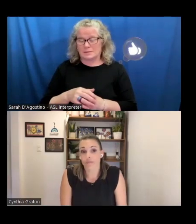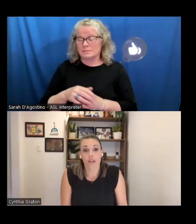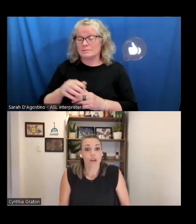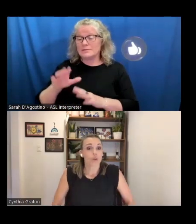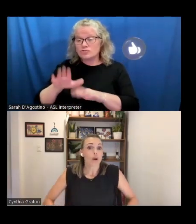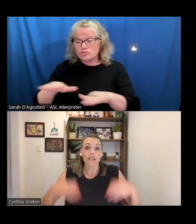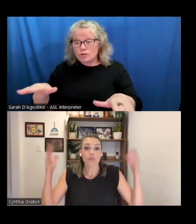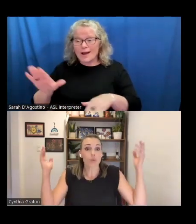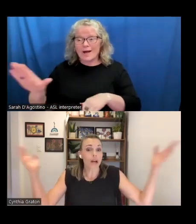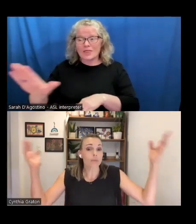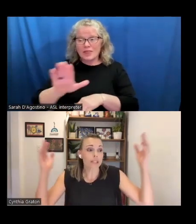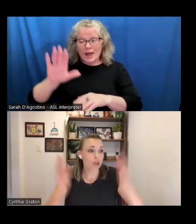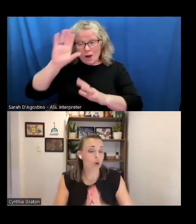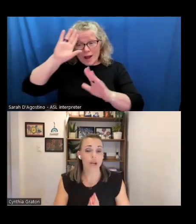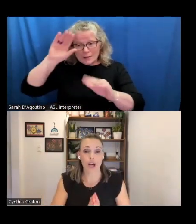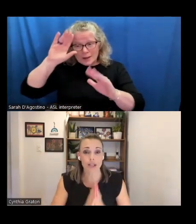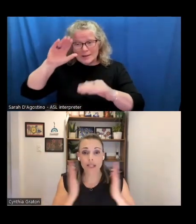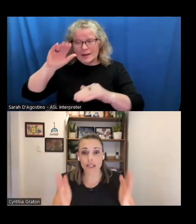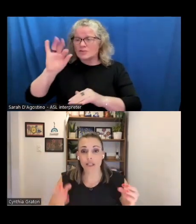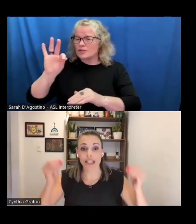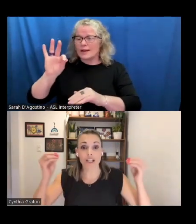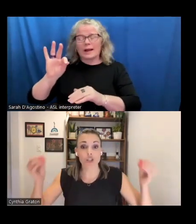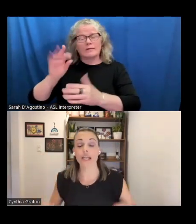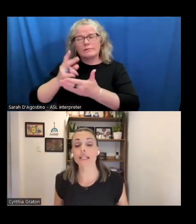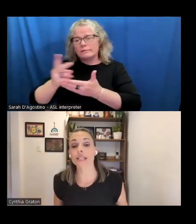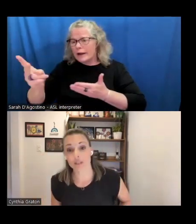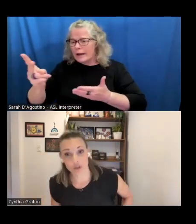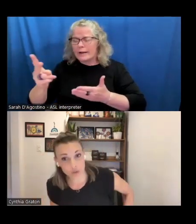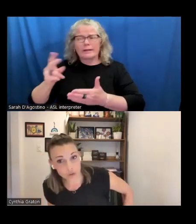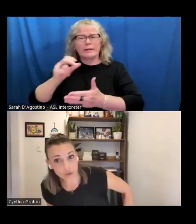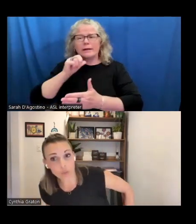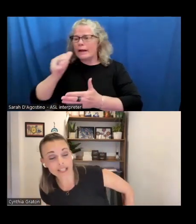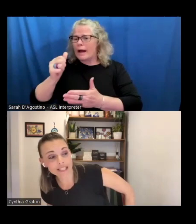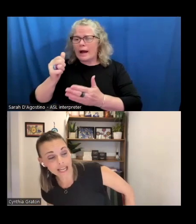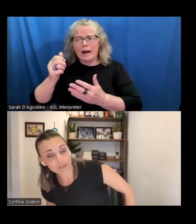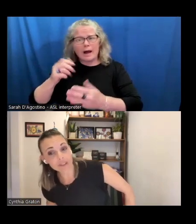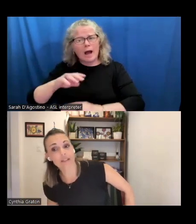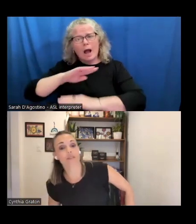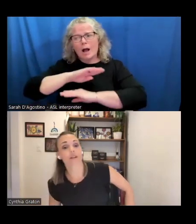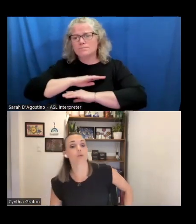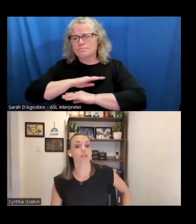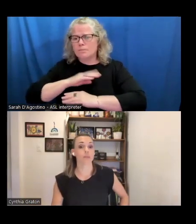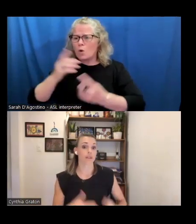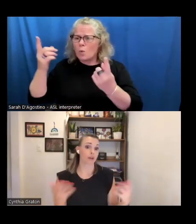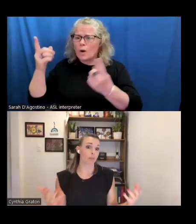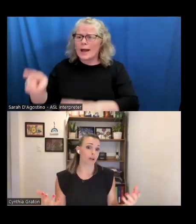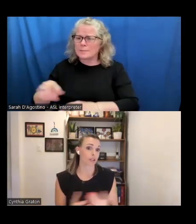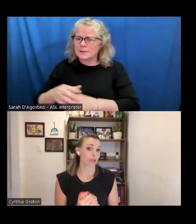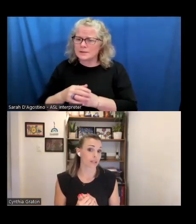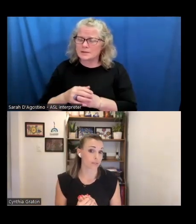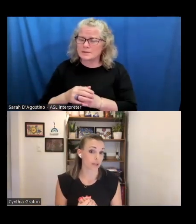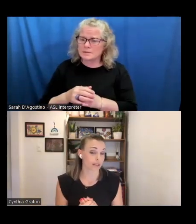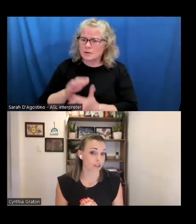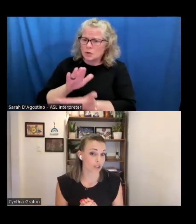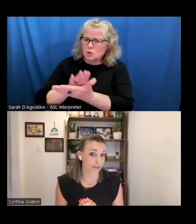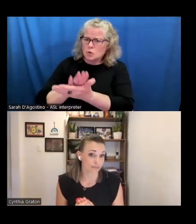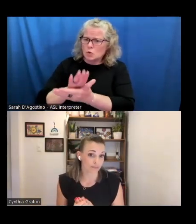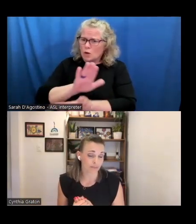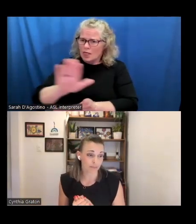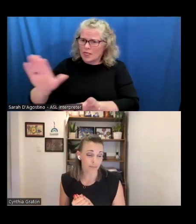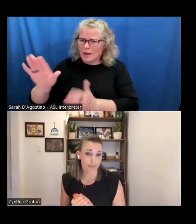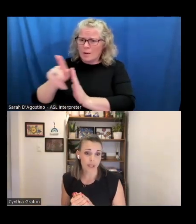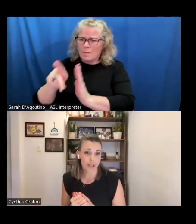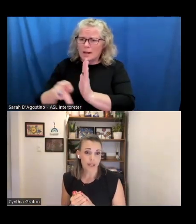expectation? What is primarily going on still in Jake's school when he's having difficulty meeting a particular